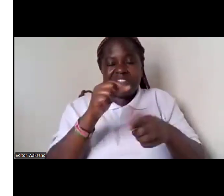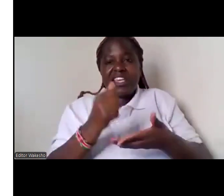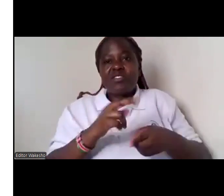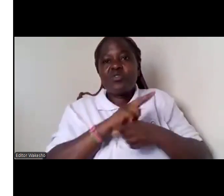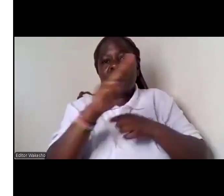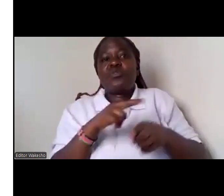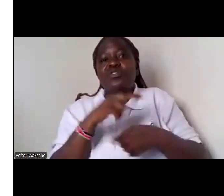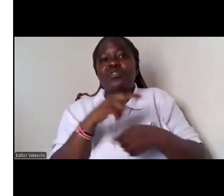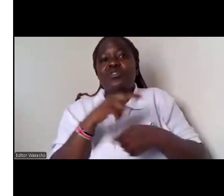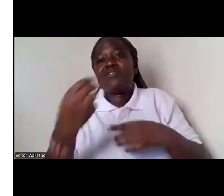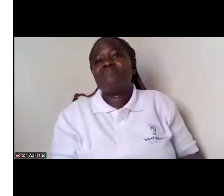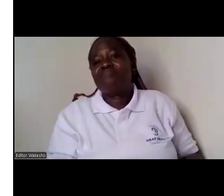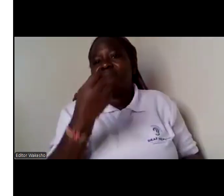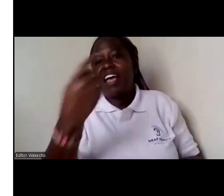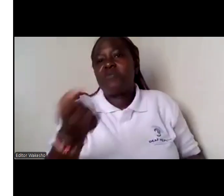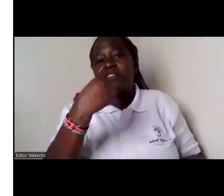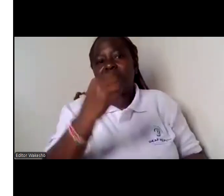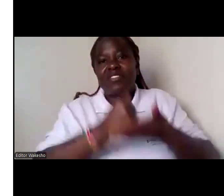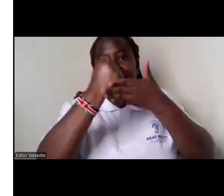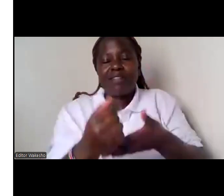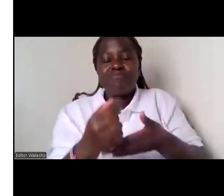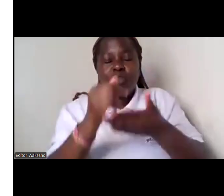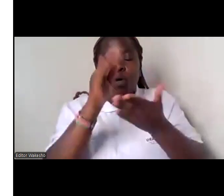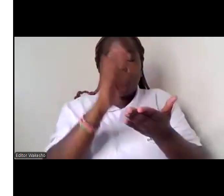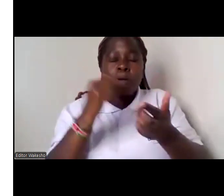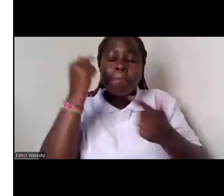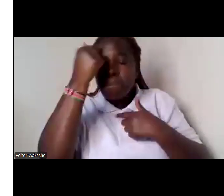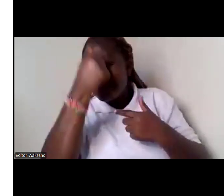oral contraceptive pills to help with acne.